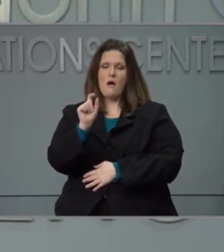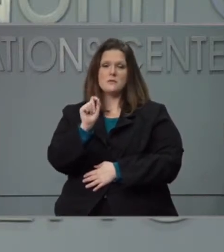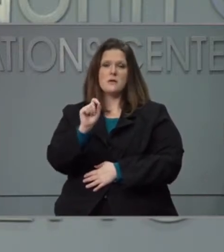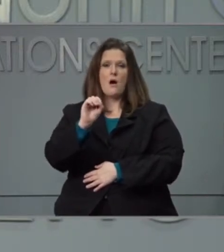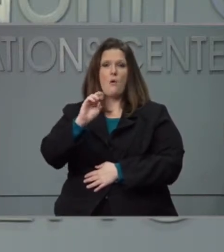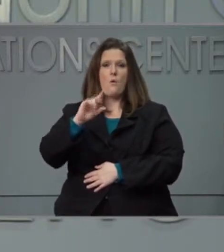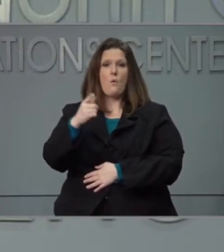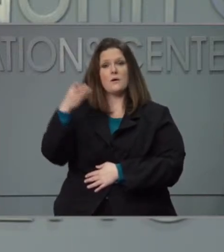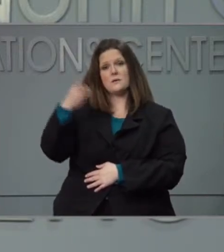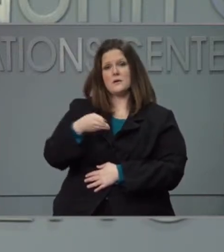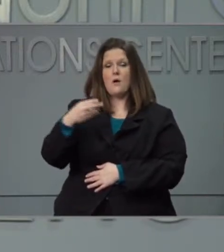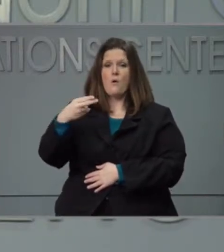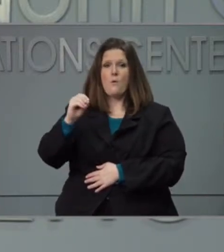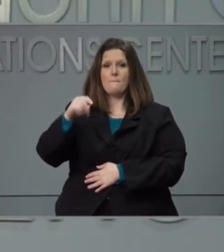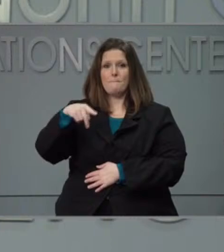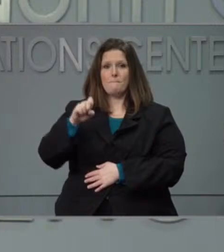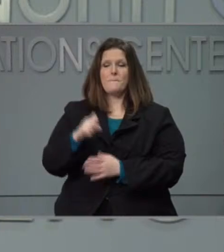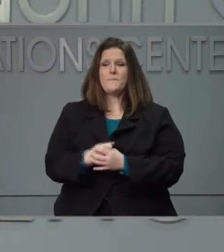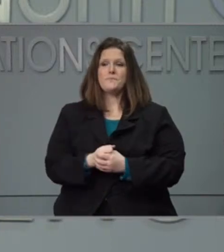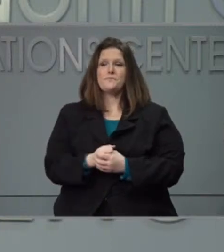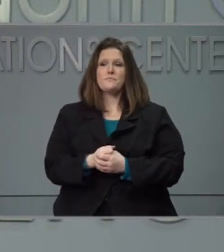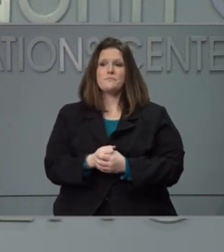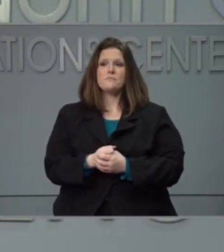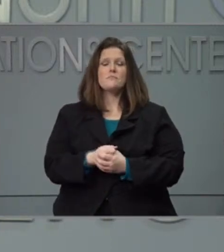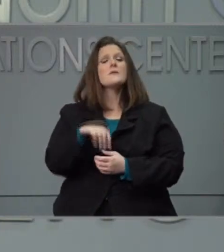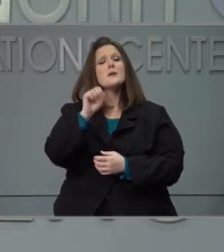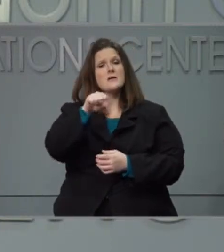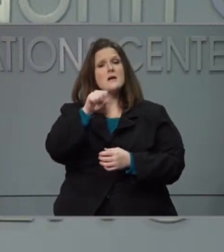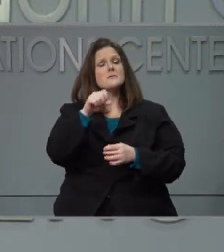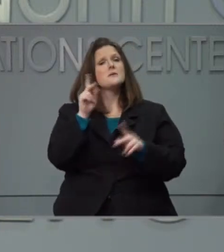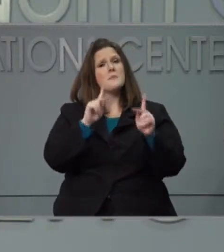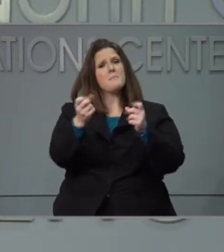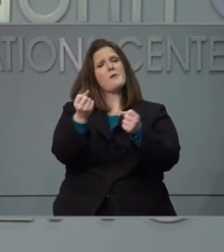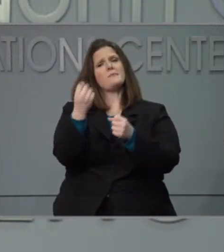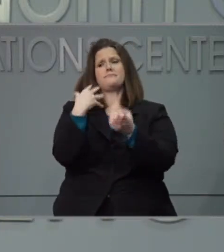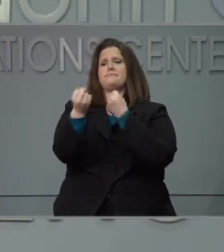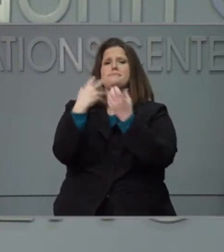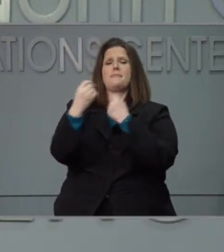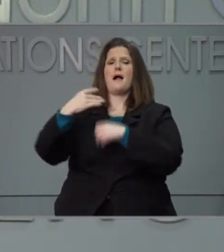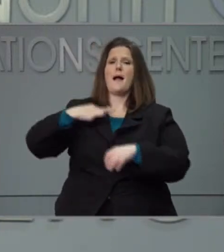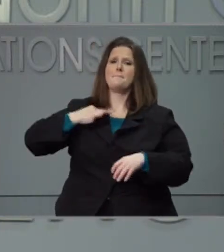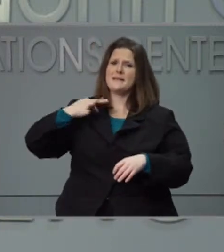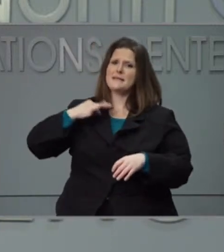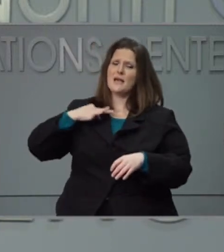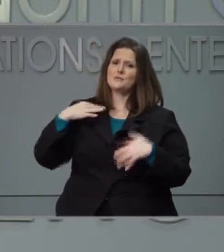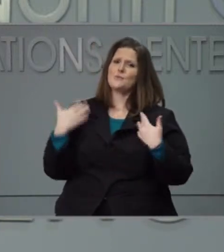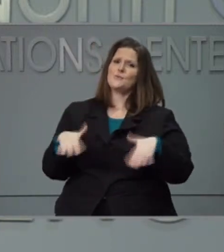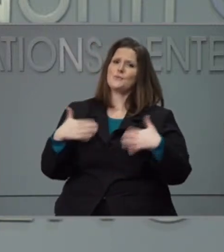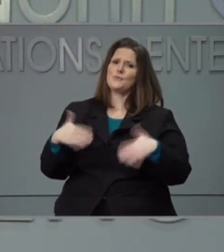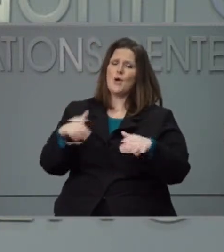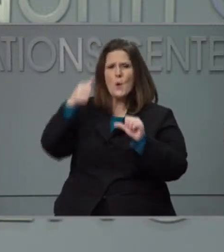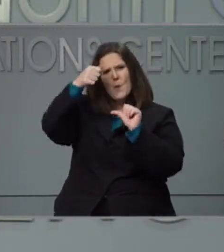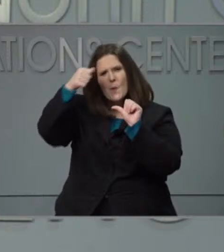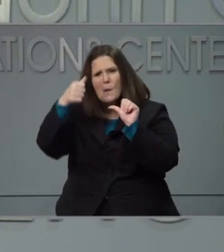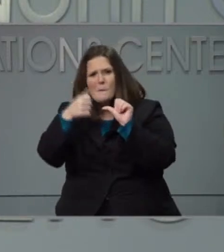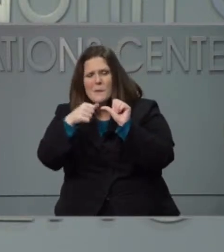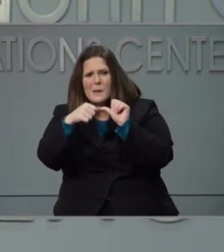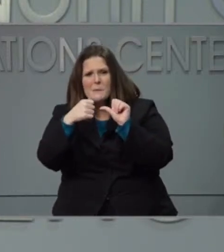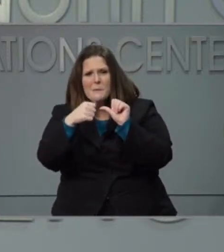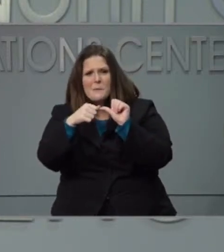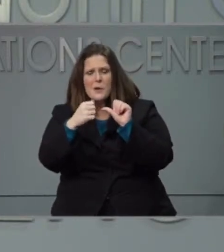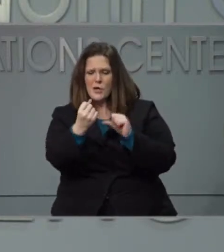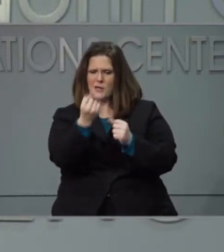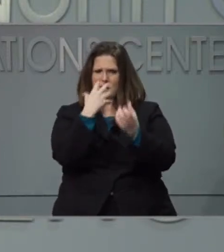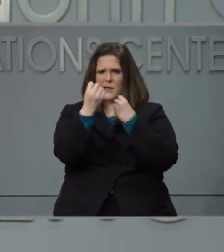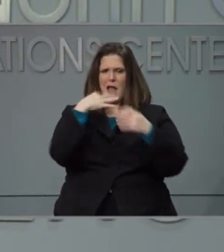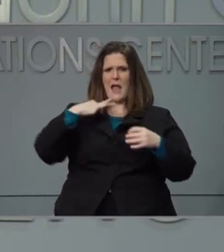nc211.org/hope. As the number of applications climbs higher every day, it should make us remember that it's more